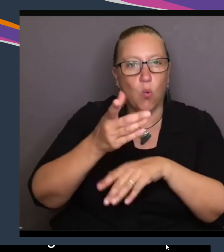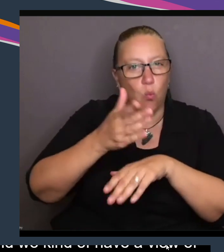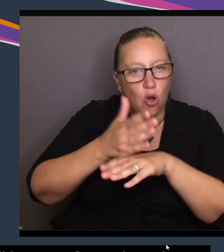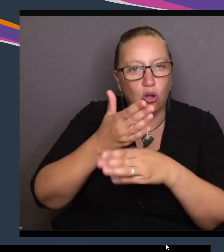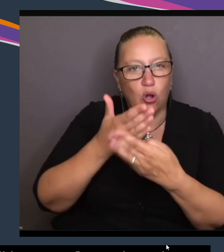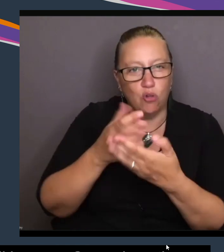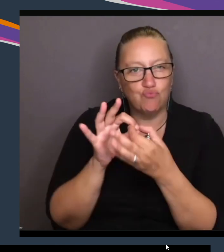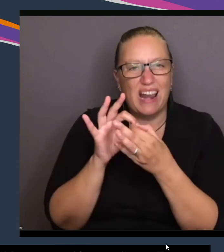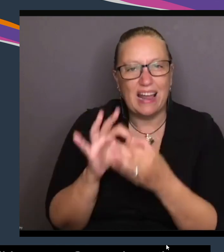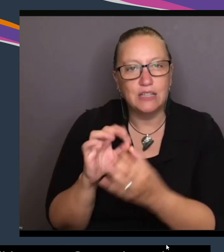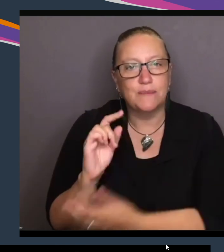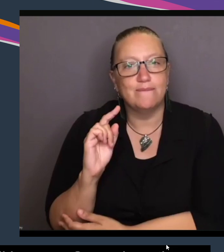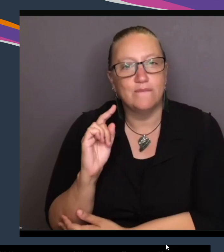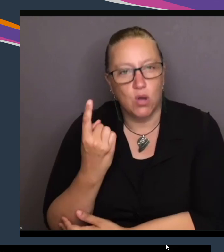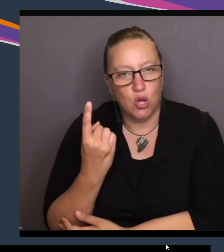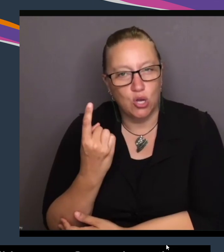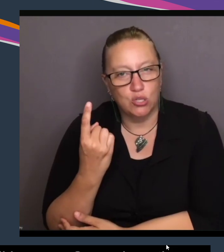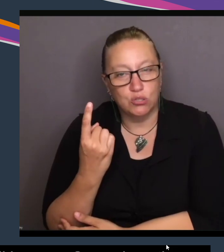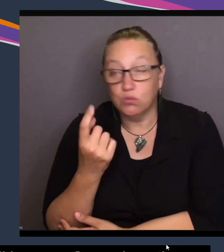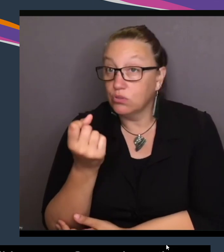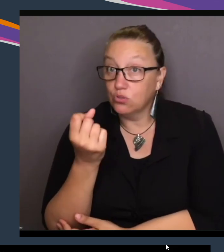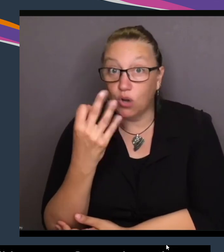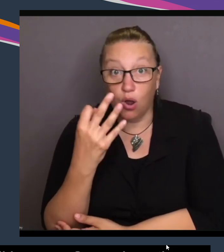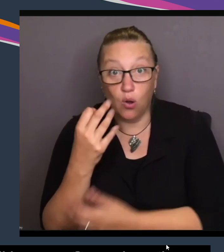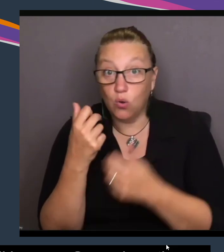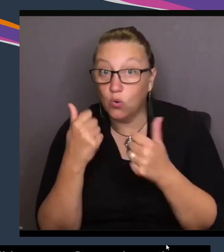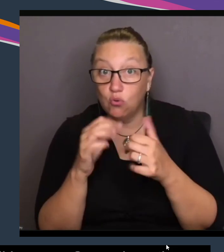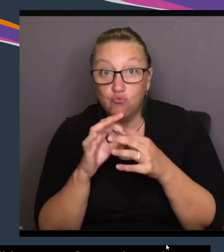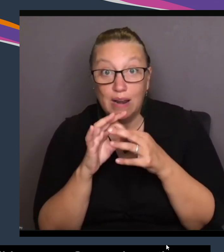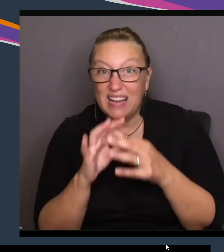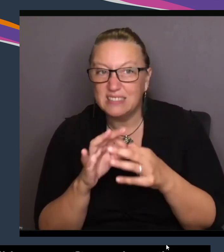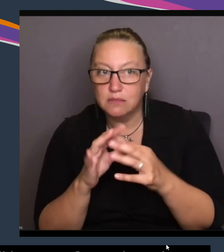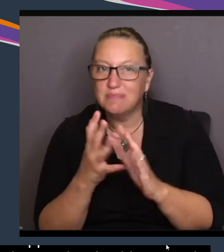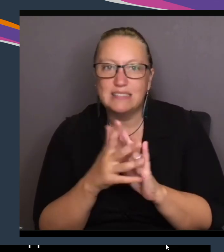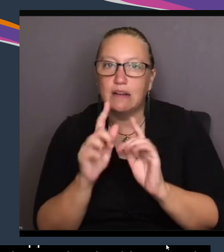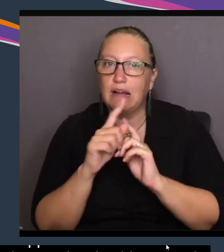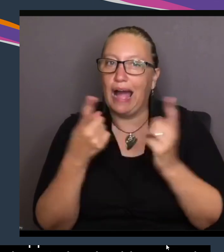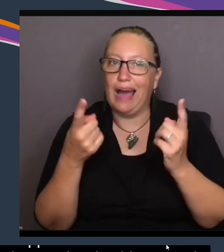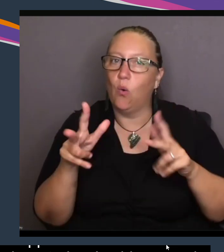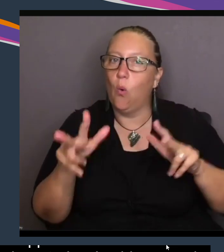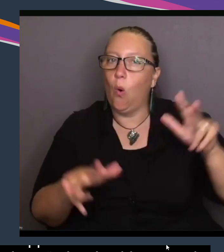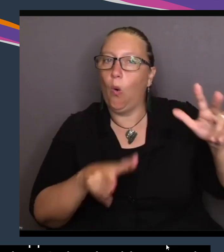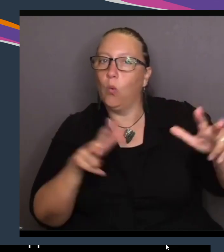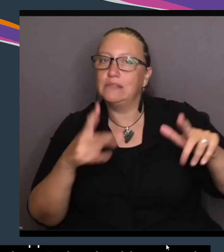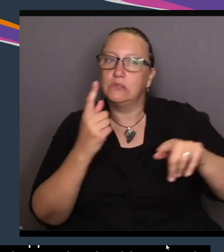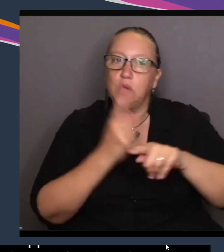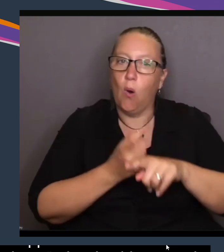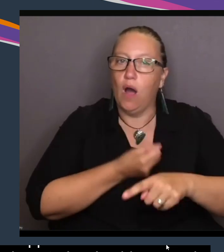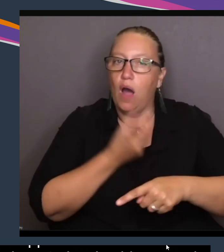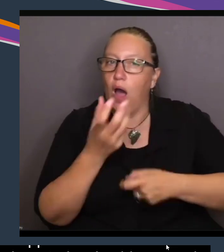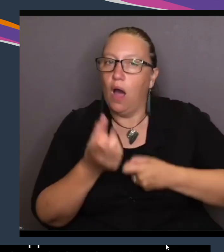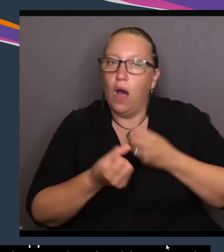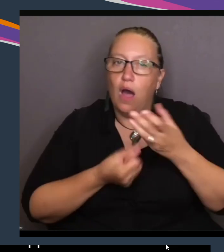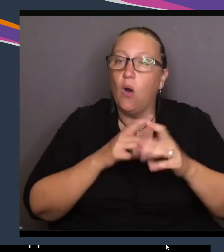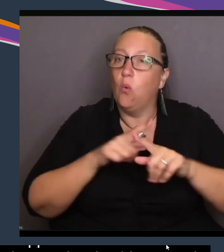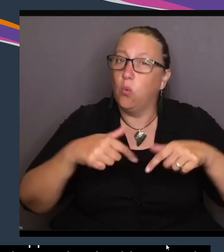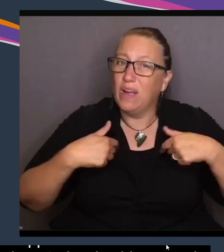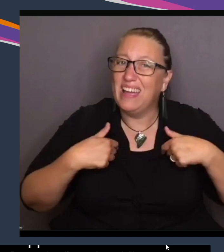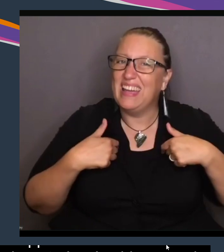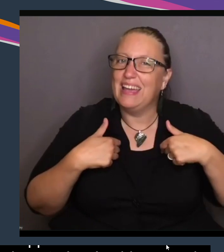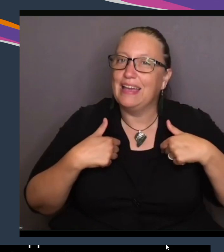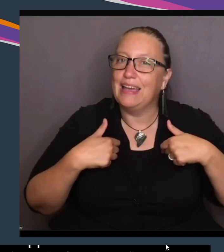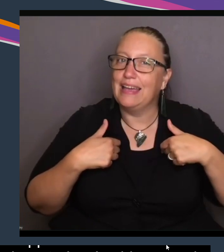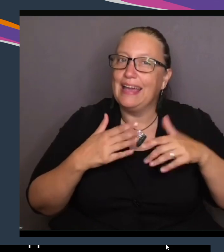gives us a safe place to have some of the awkward discussions, because we also understand that we're Indigenous cultures, but we live